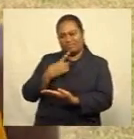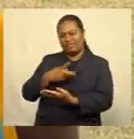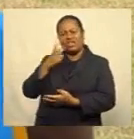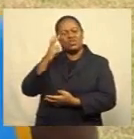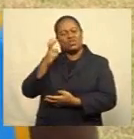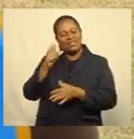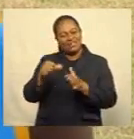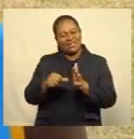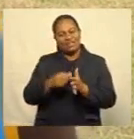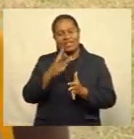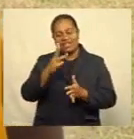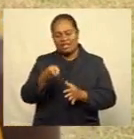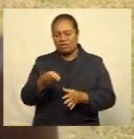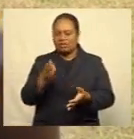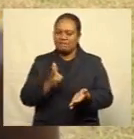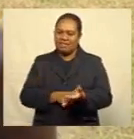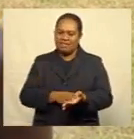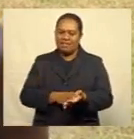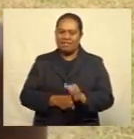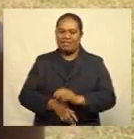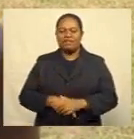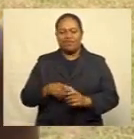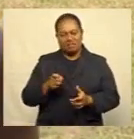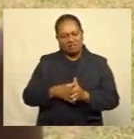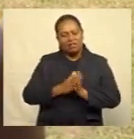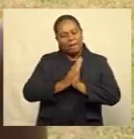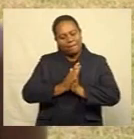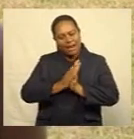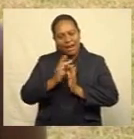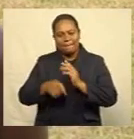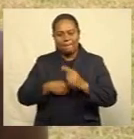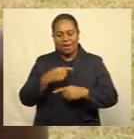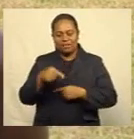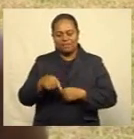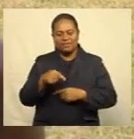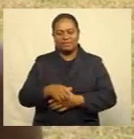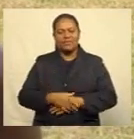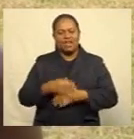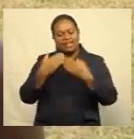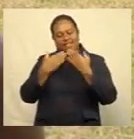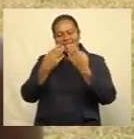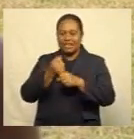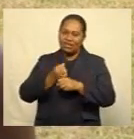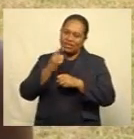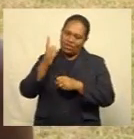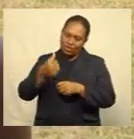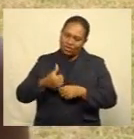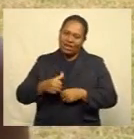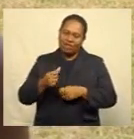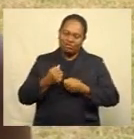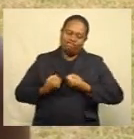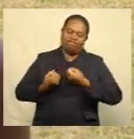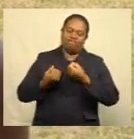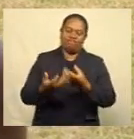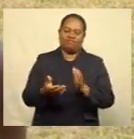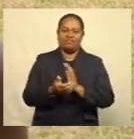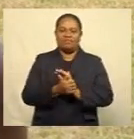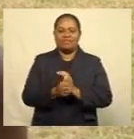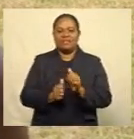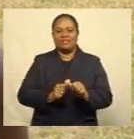my 3,000 meter event and I have been praying about it. I thank the Lord for allowing me to give my best in this.